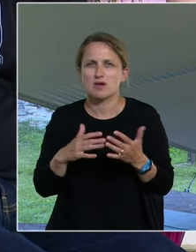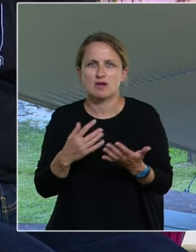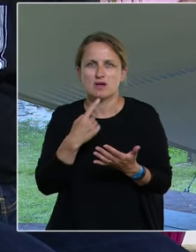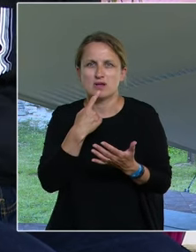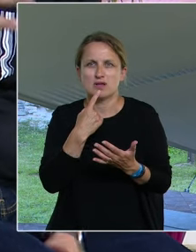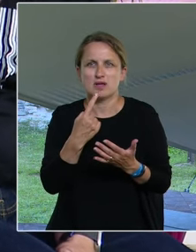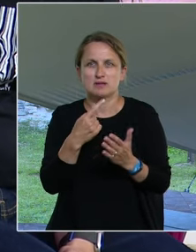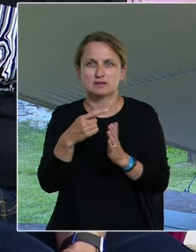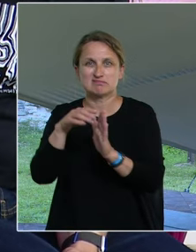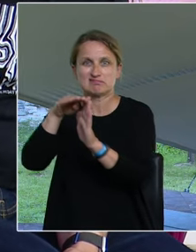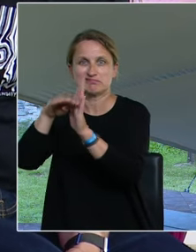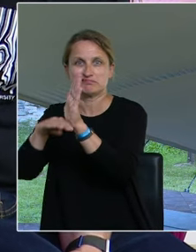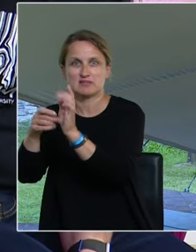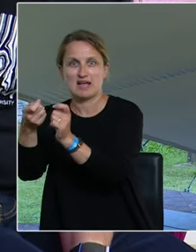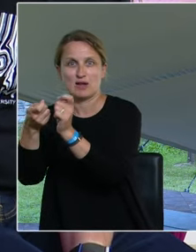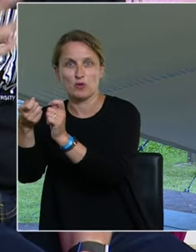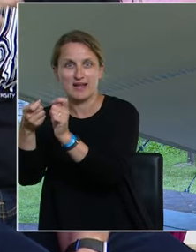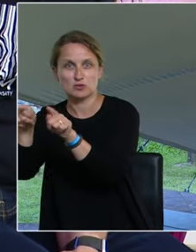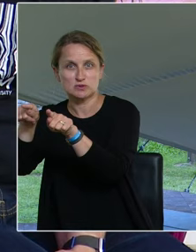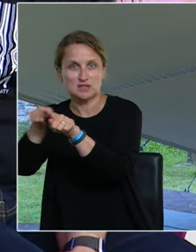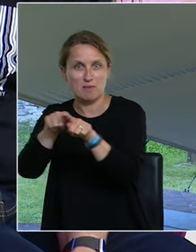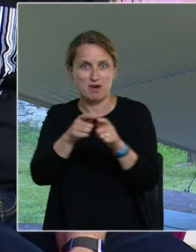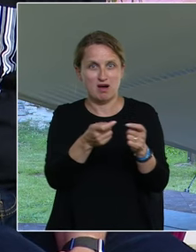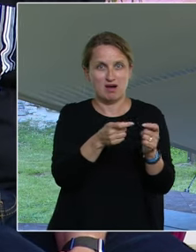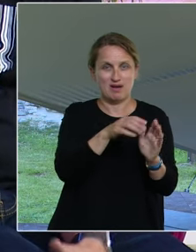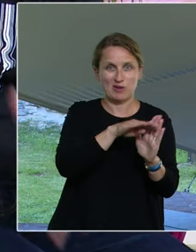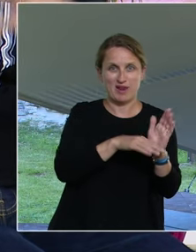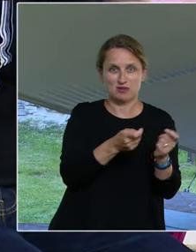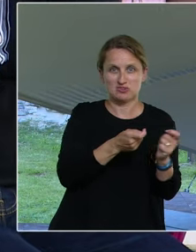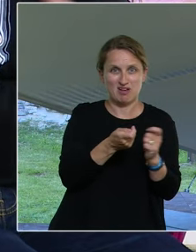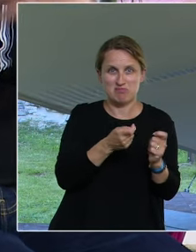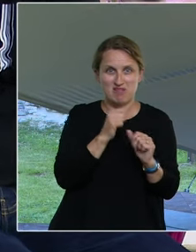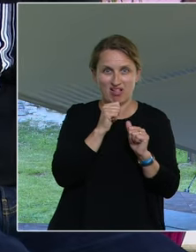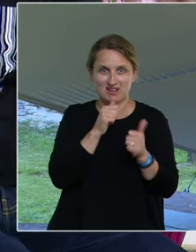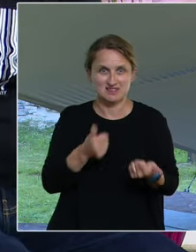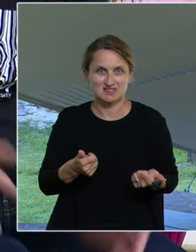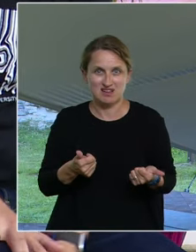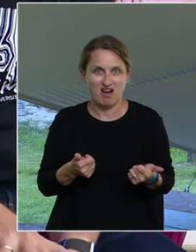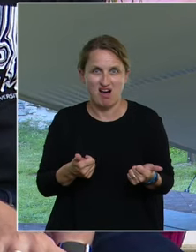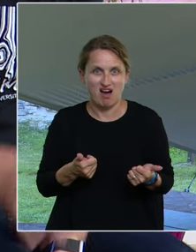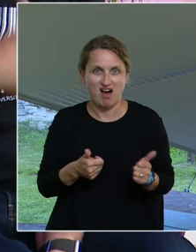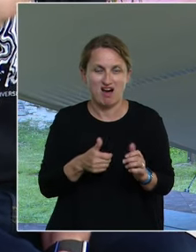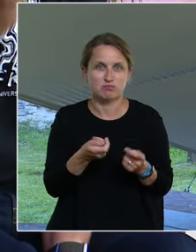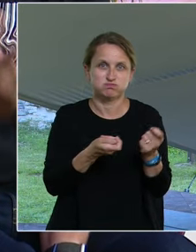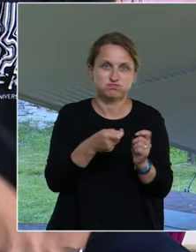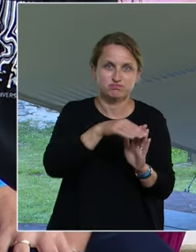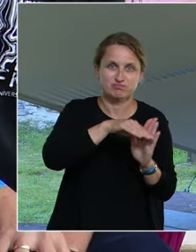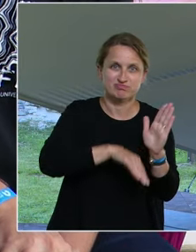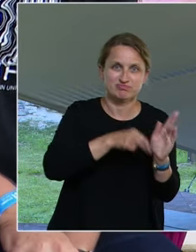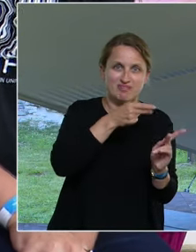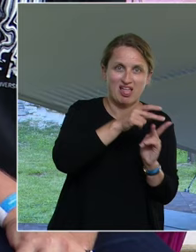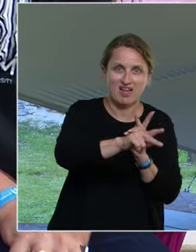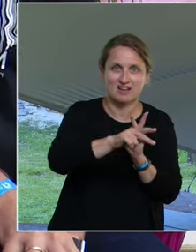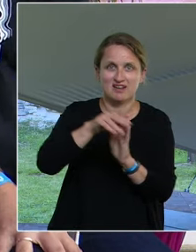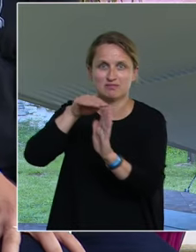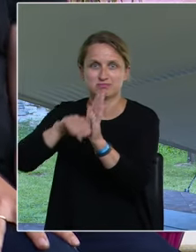Should this space regulated very hard? It's always the same. And can you even do that? Because obviously technologies are different, etc. They may show us, present